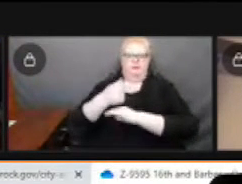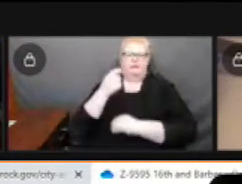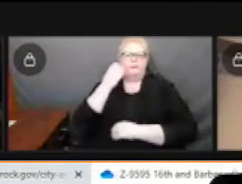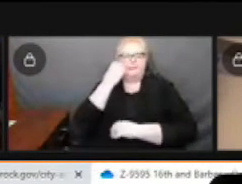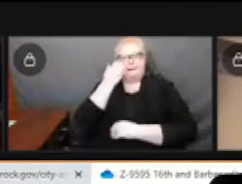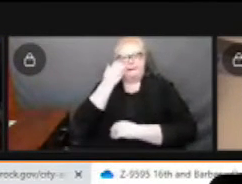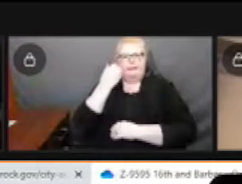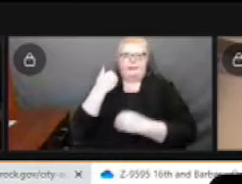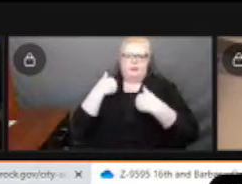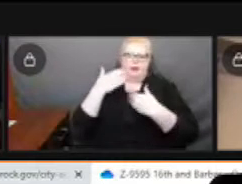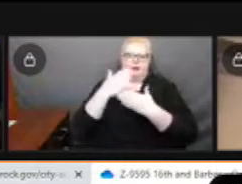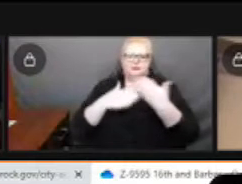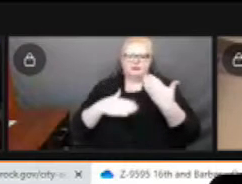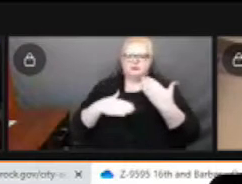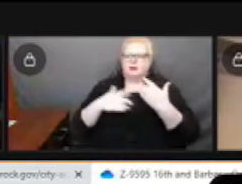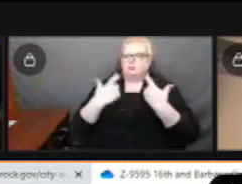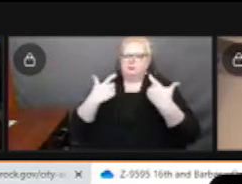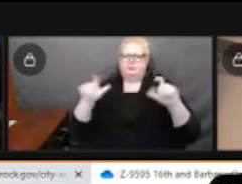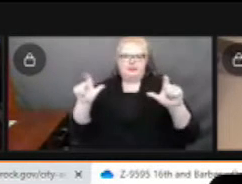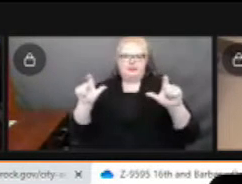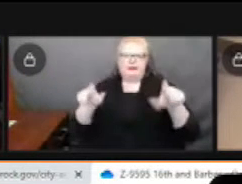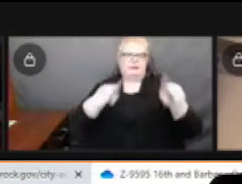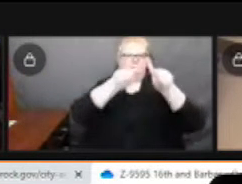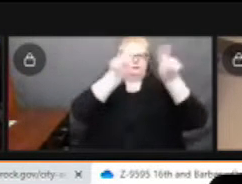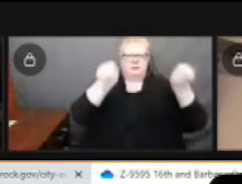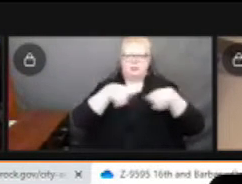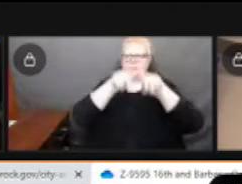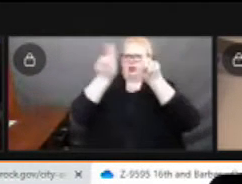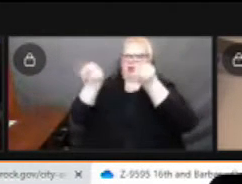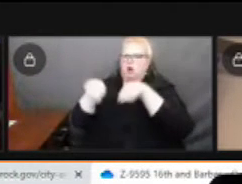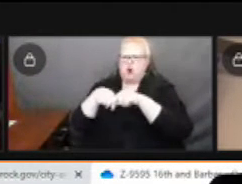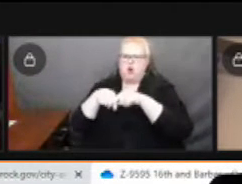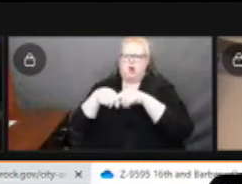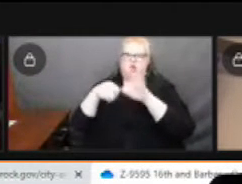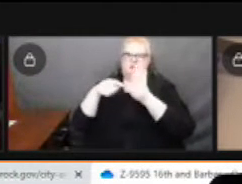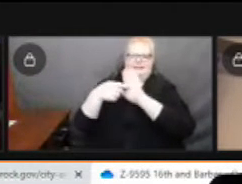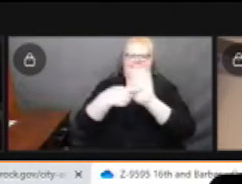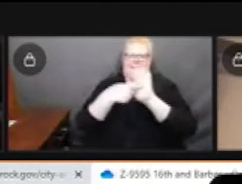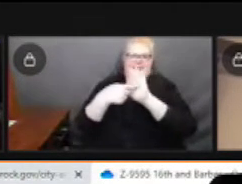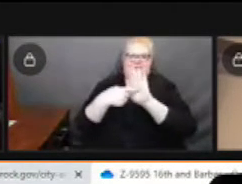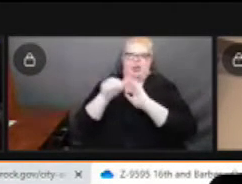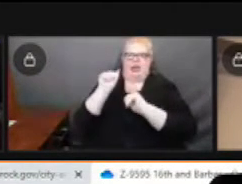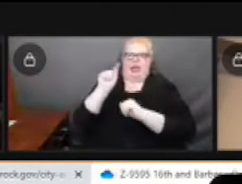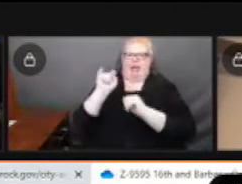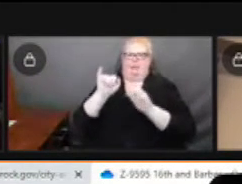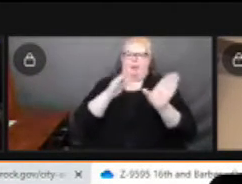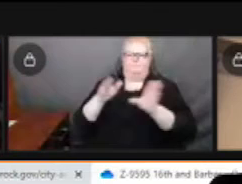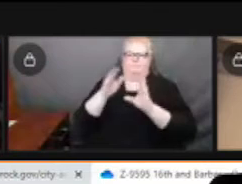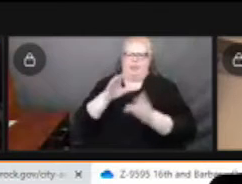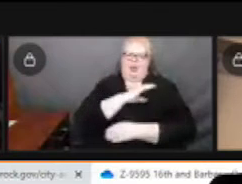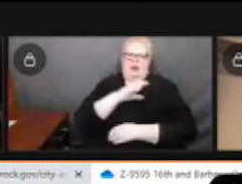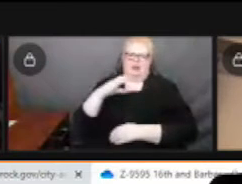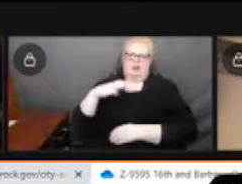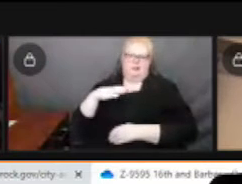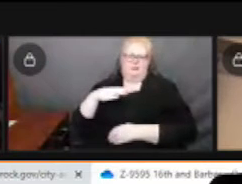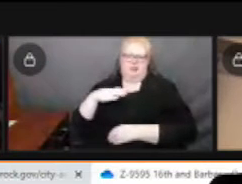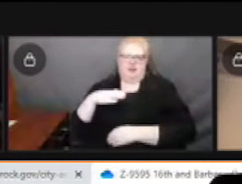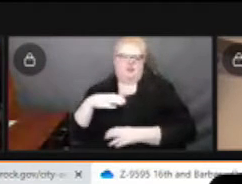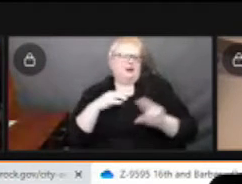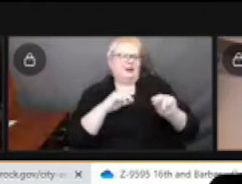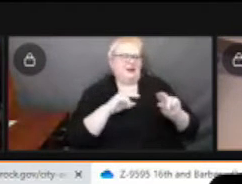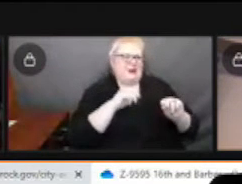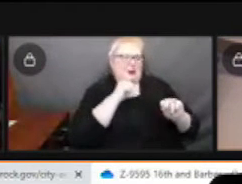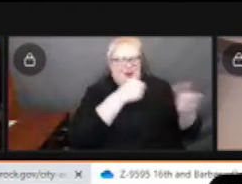and displays at the Planning Commission. Do you have those with you today? Yeah, no, I apologize. I didn't bring I know you had your daughter with you when you were